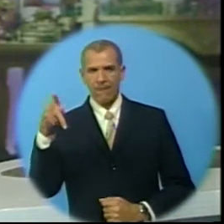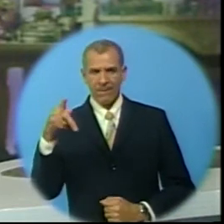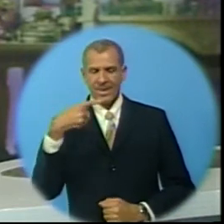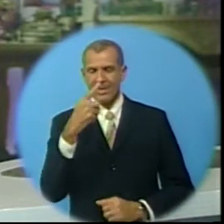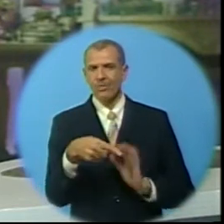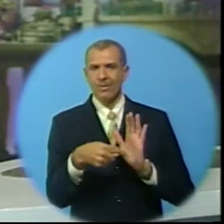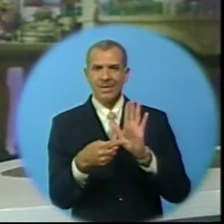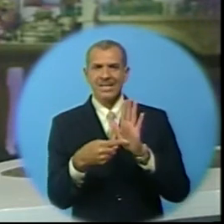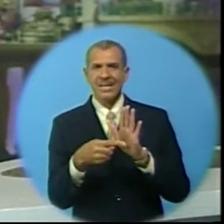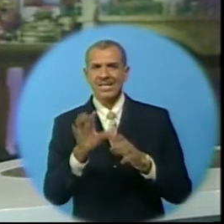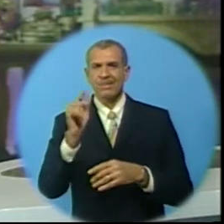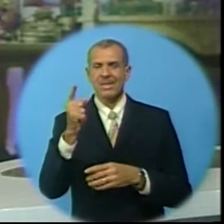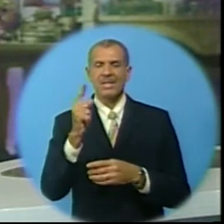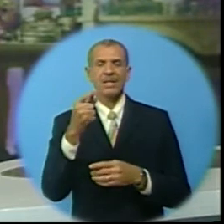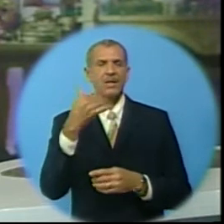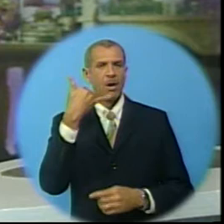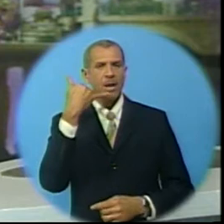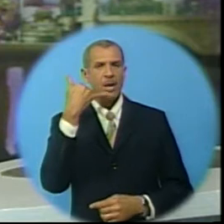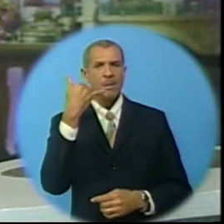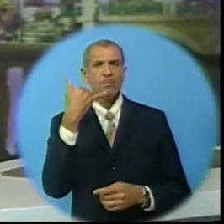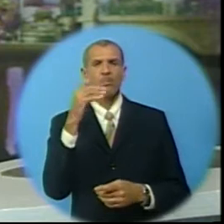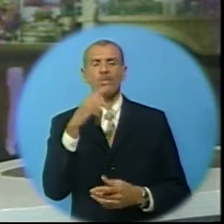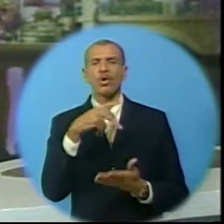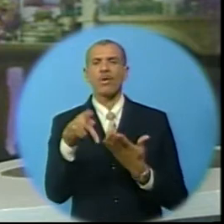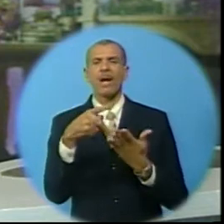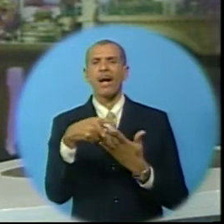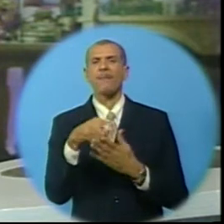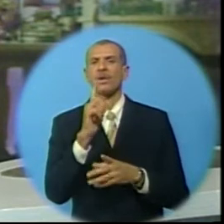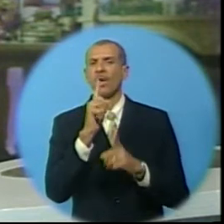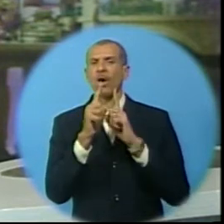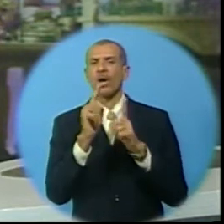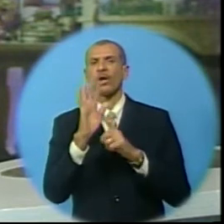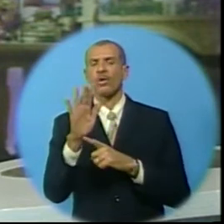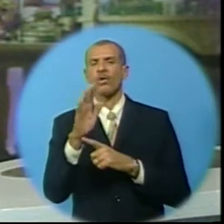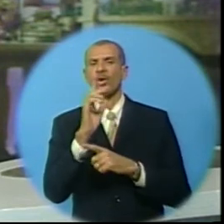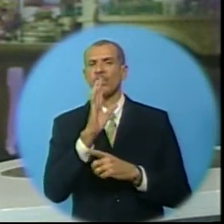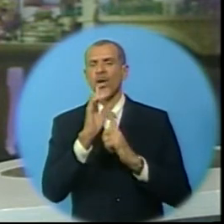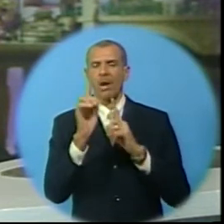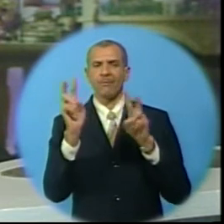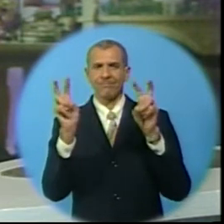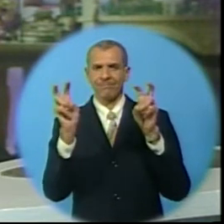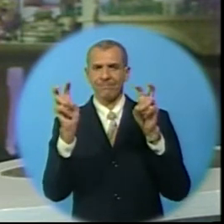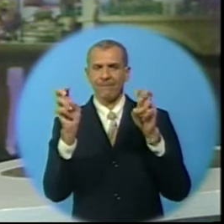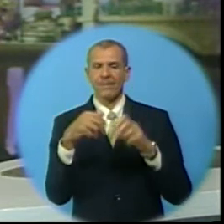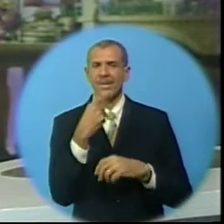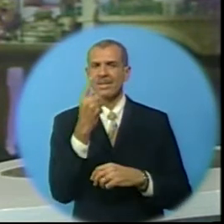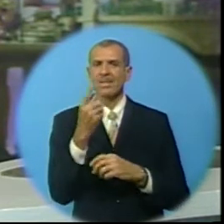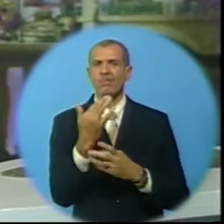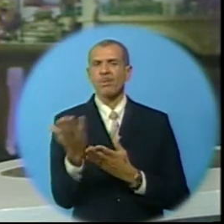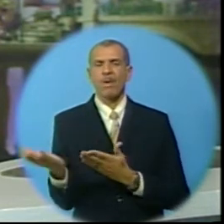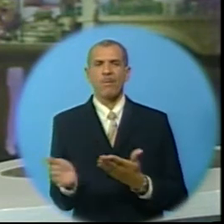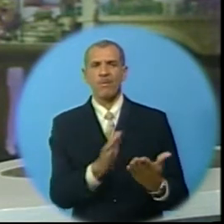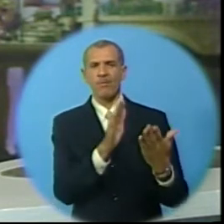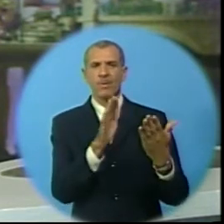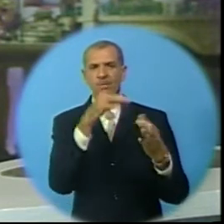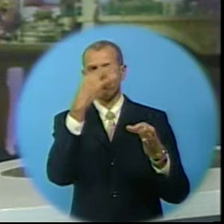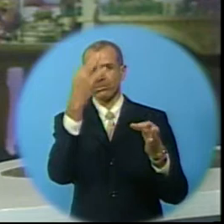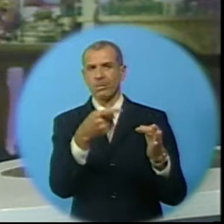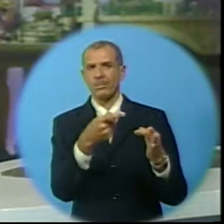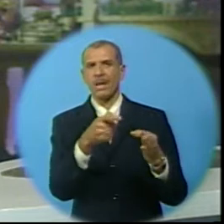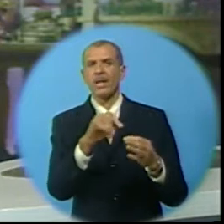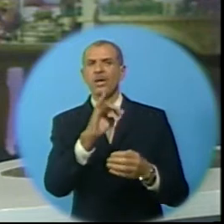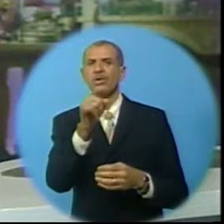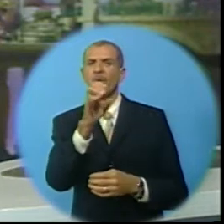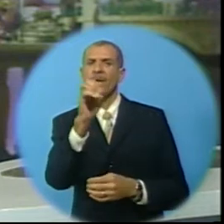during CBC's radio call-in program Talk Your Talk. The decision is in relation to a case brought before the tribunal by